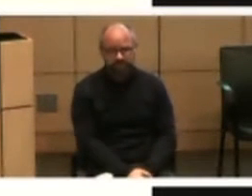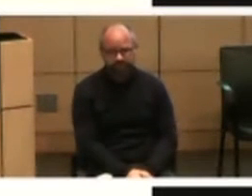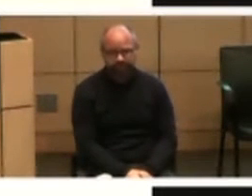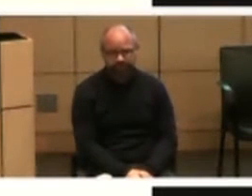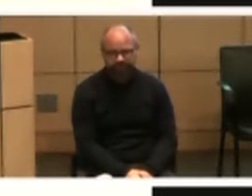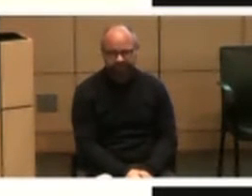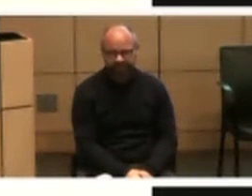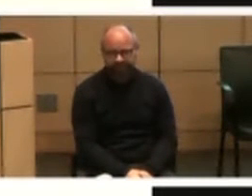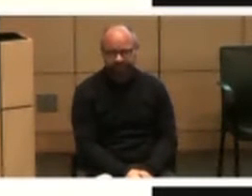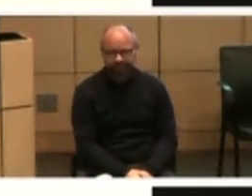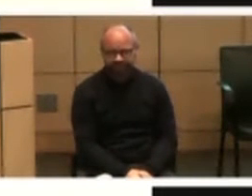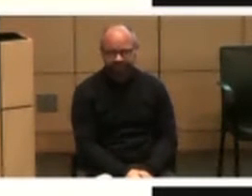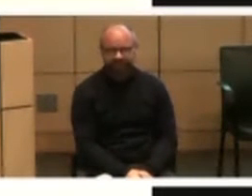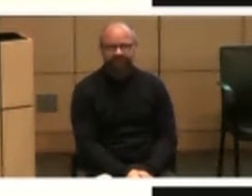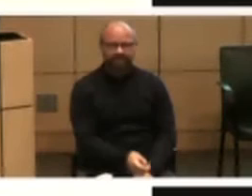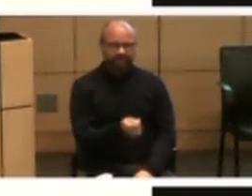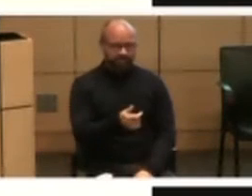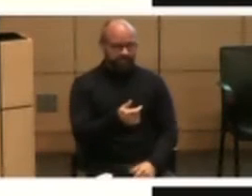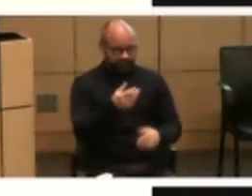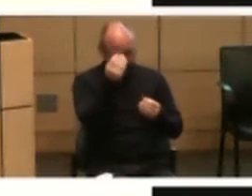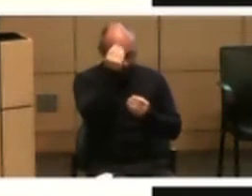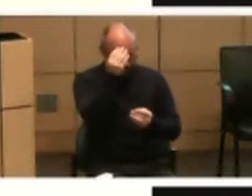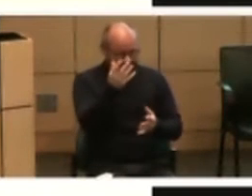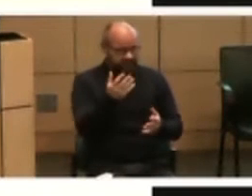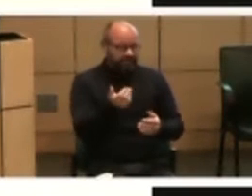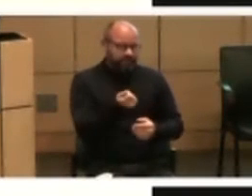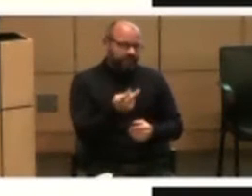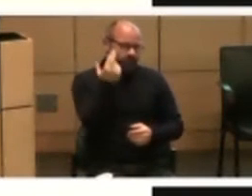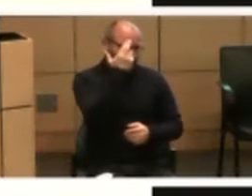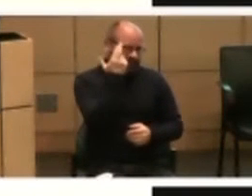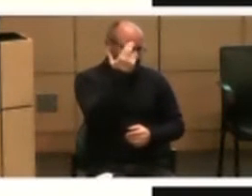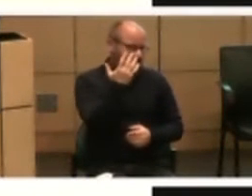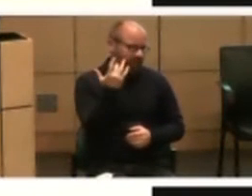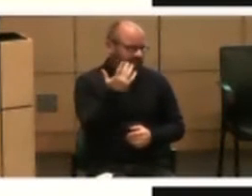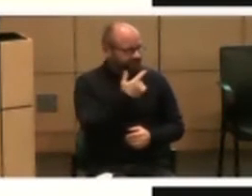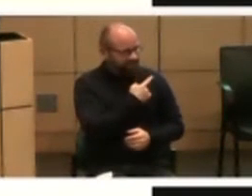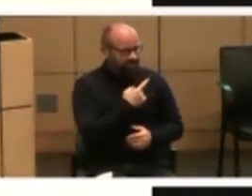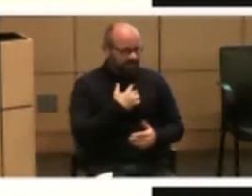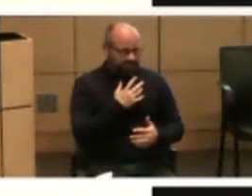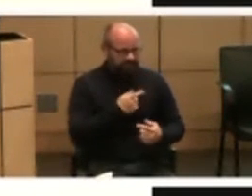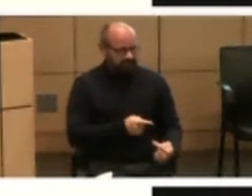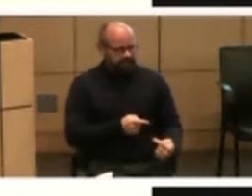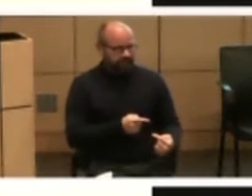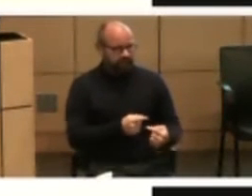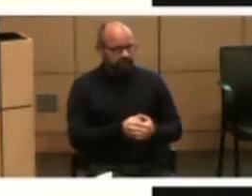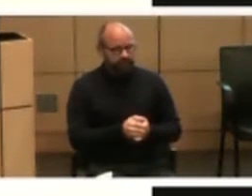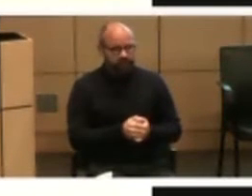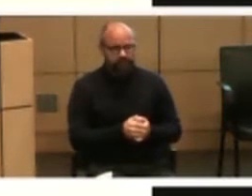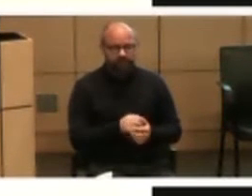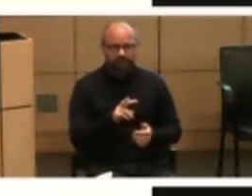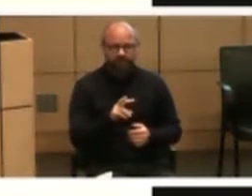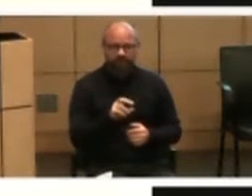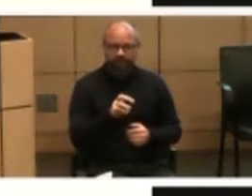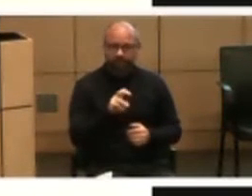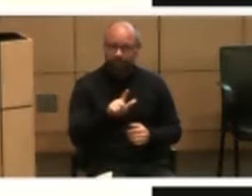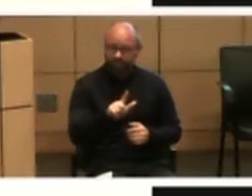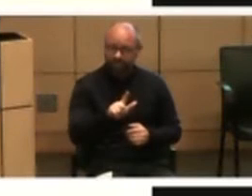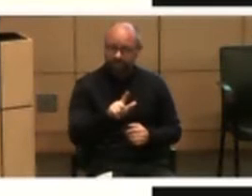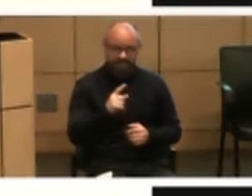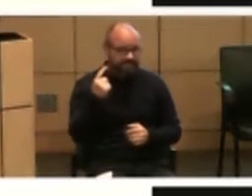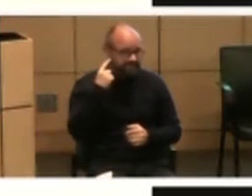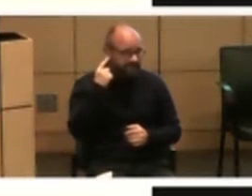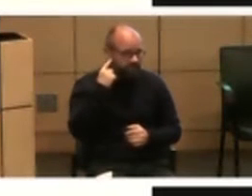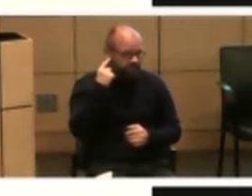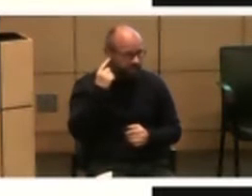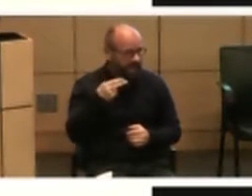A little bit of information. So there's a number of reasons why they may be challenging, but one of the things we know is that the vowel sounds are really high in intensity. So if a